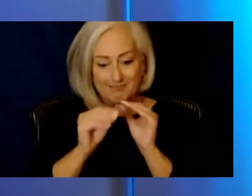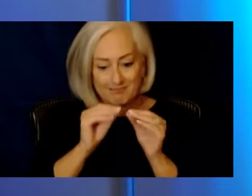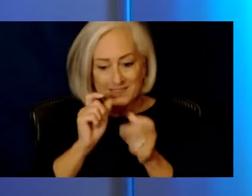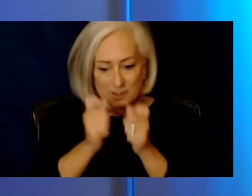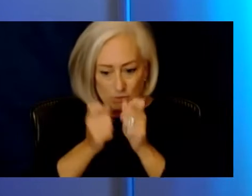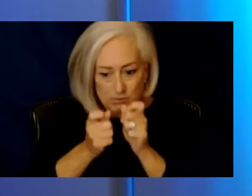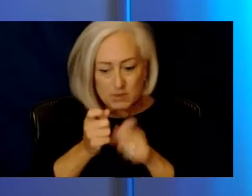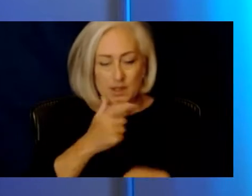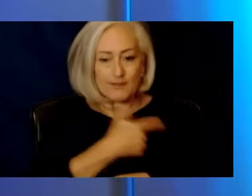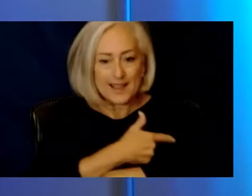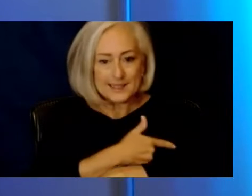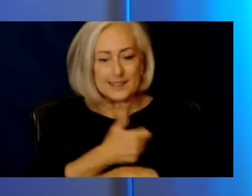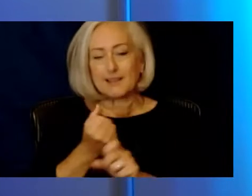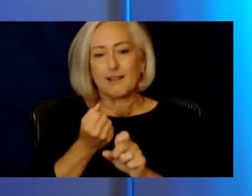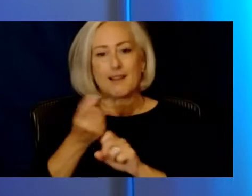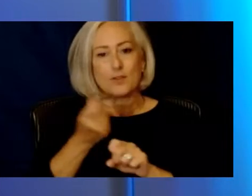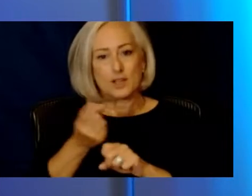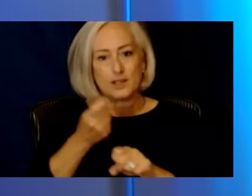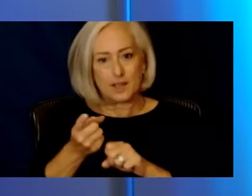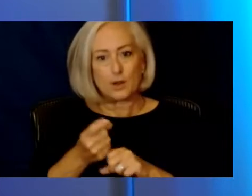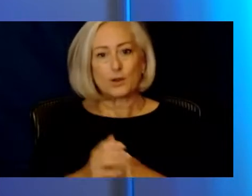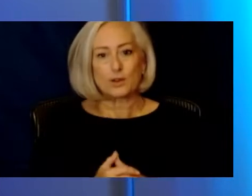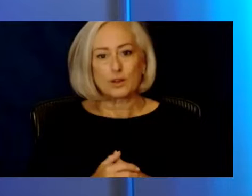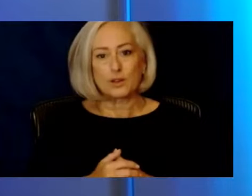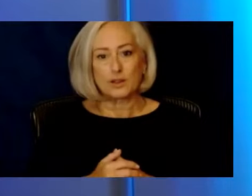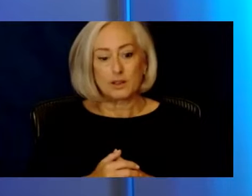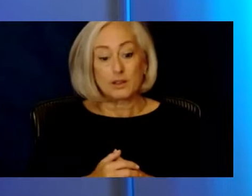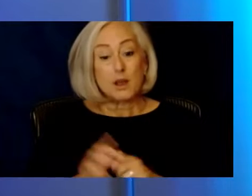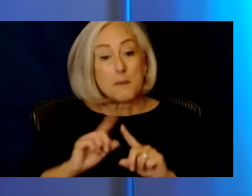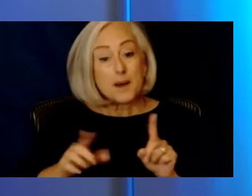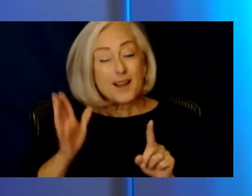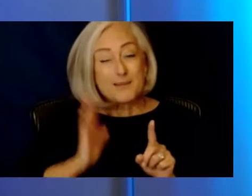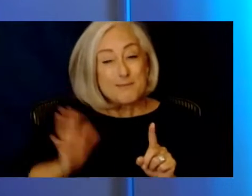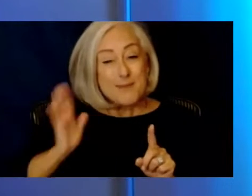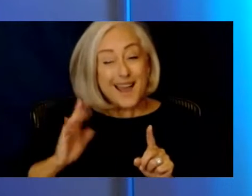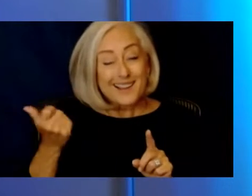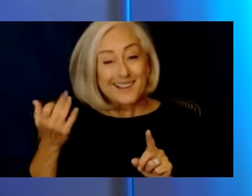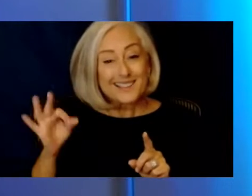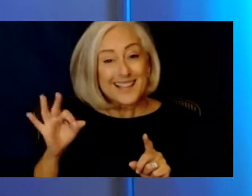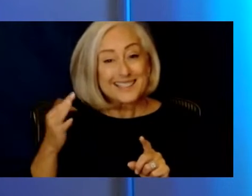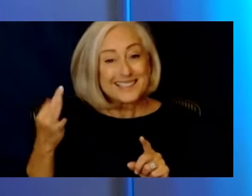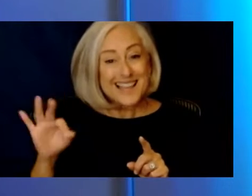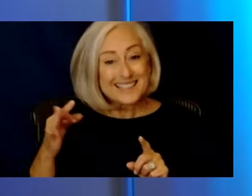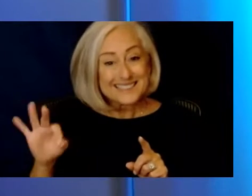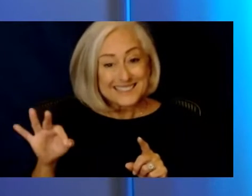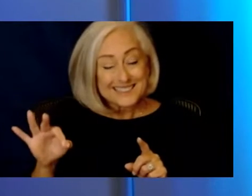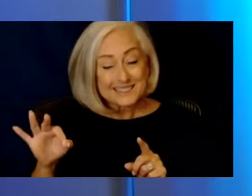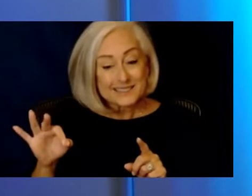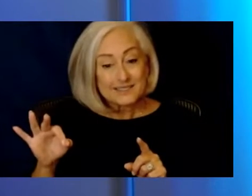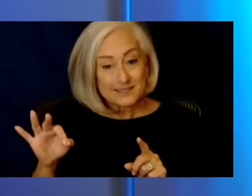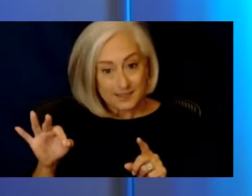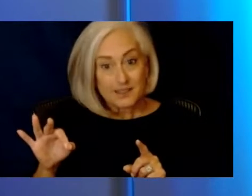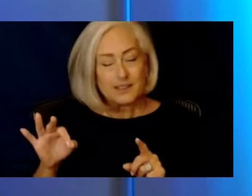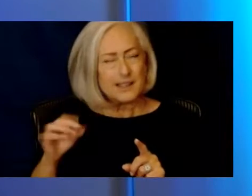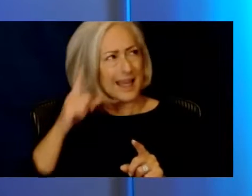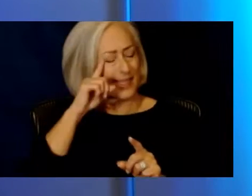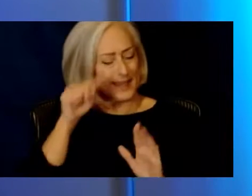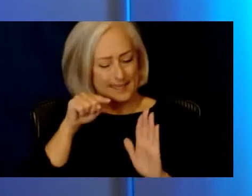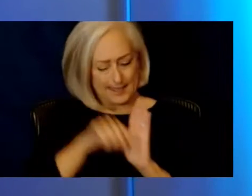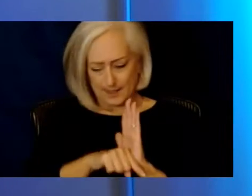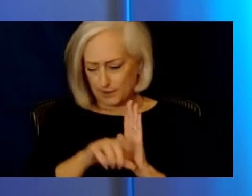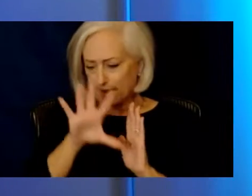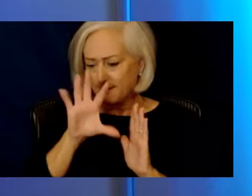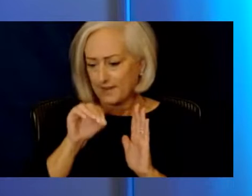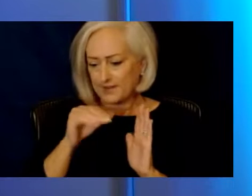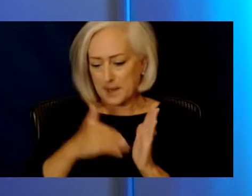year to year. Back in at the time that epidemic was happening, that killed, I believe, 50 million people around the world, we